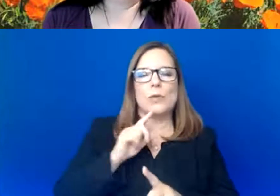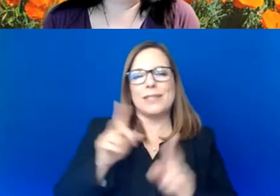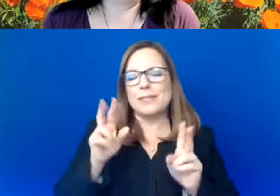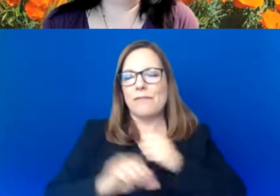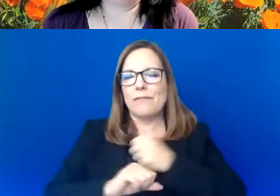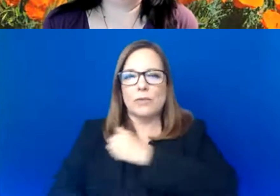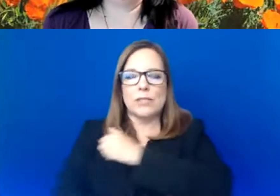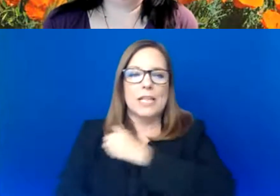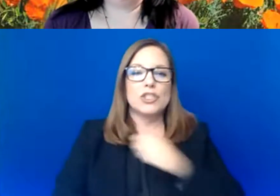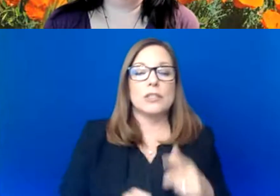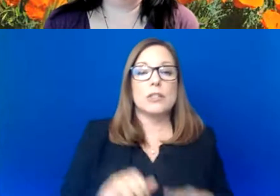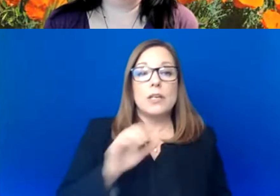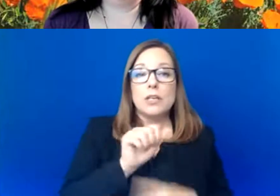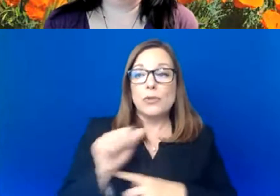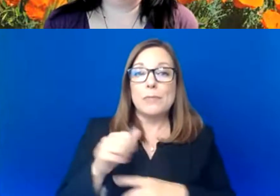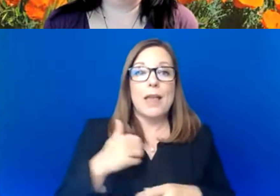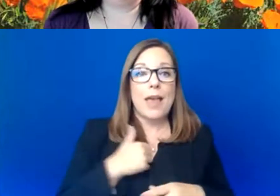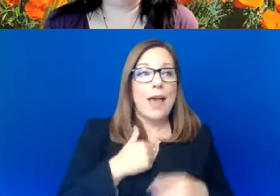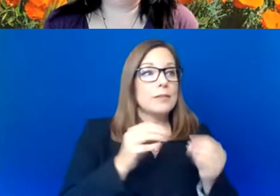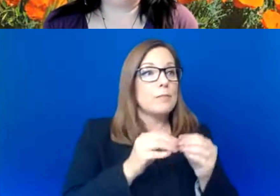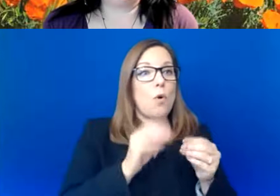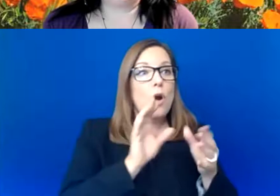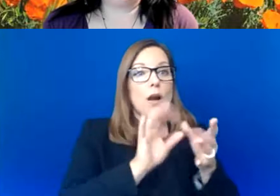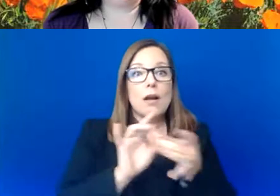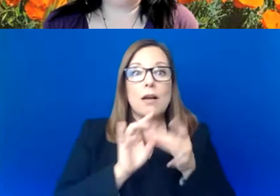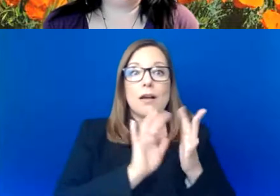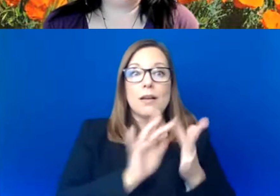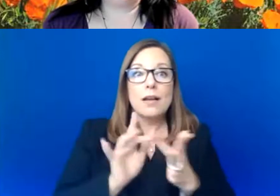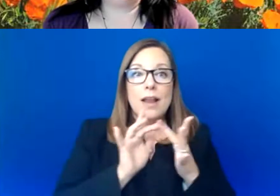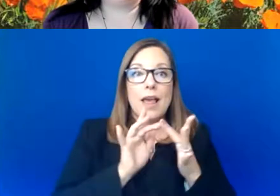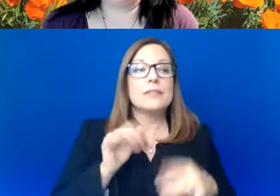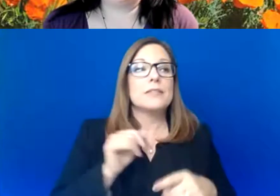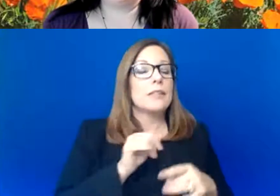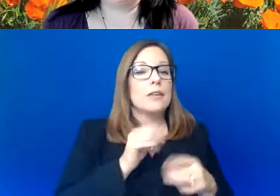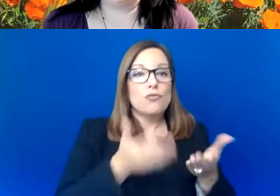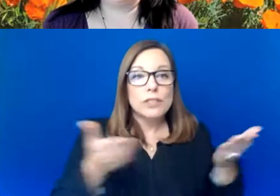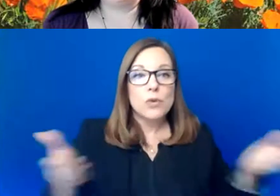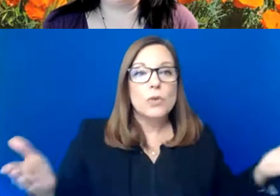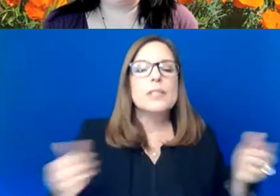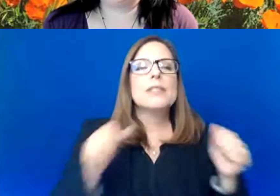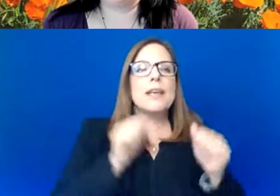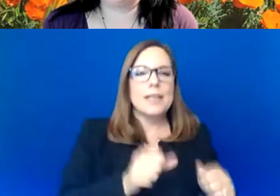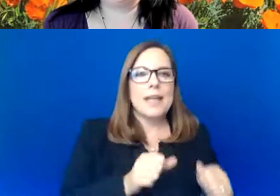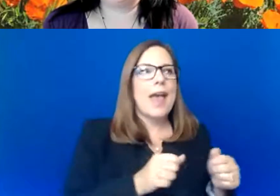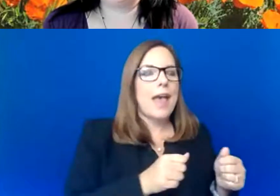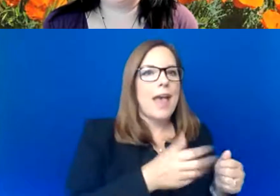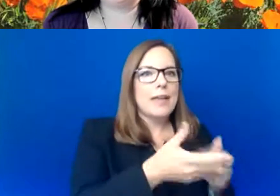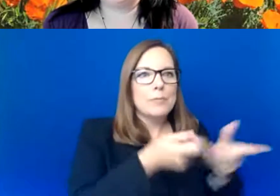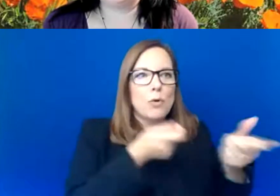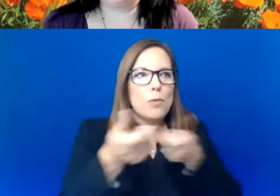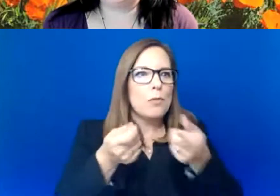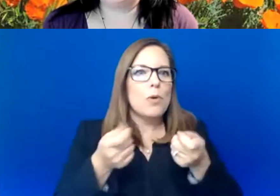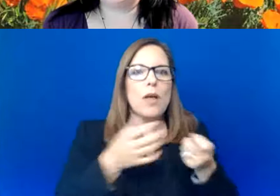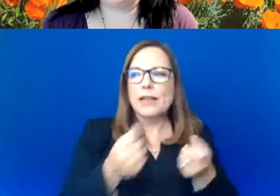connections it has, the better resources it has, the better it can actually help equip and support